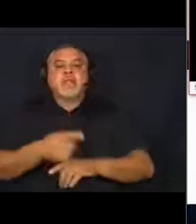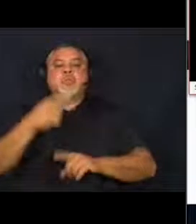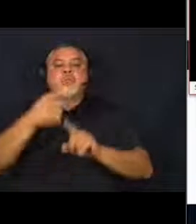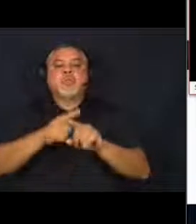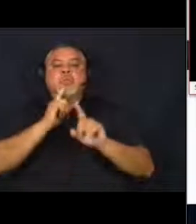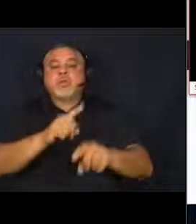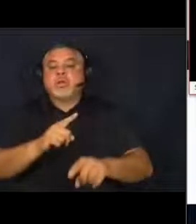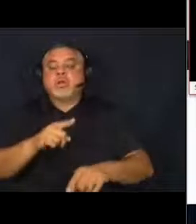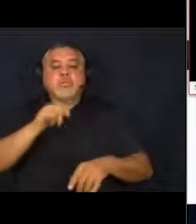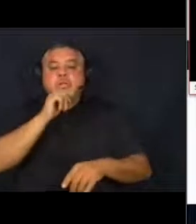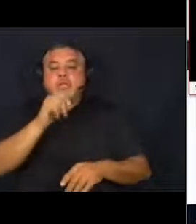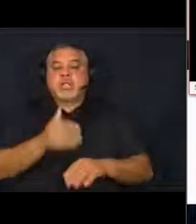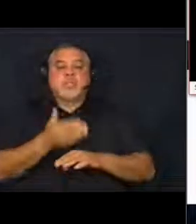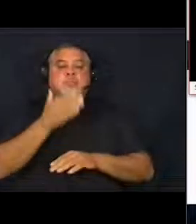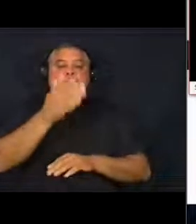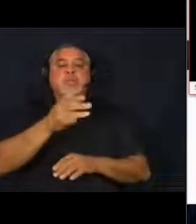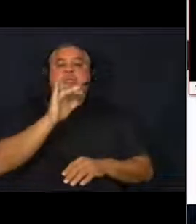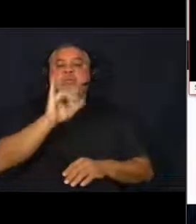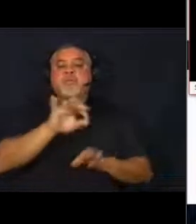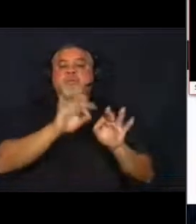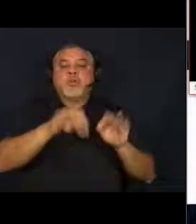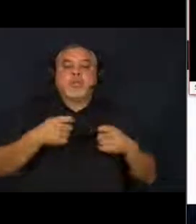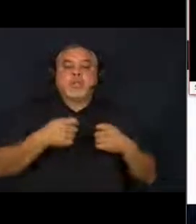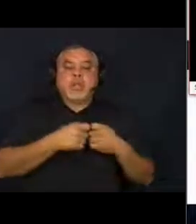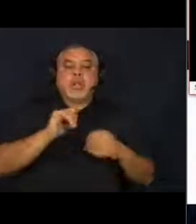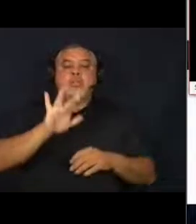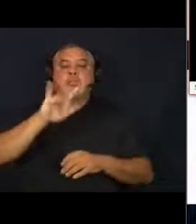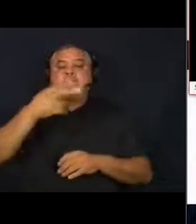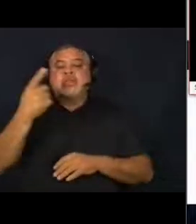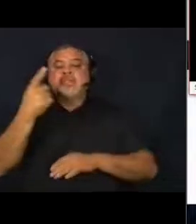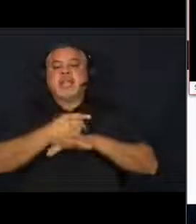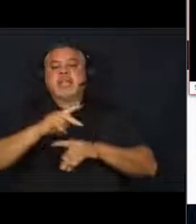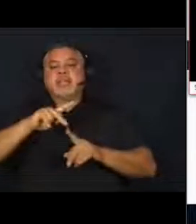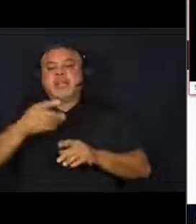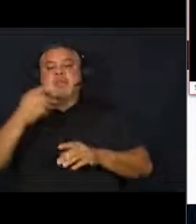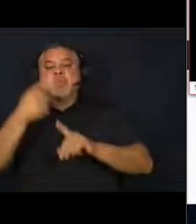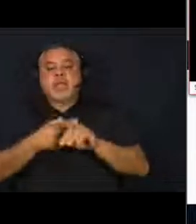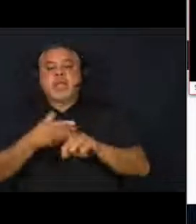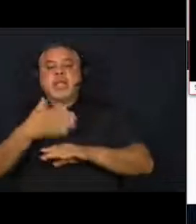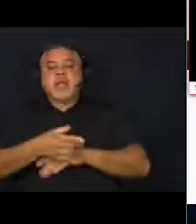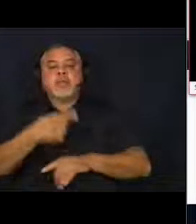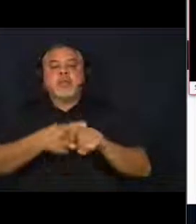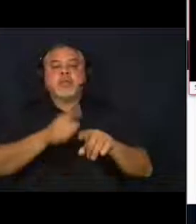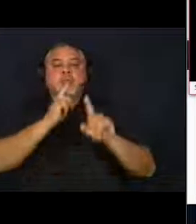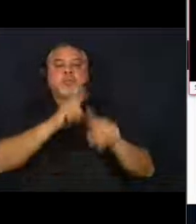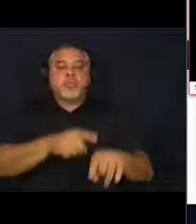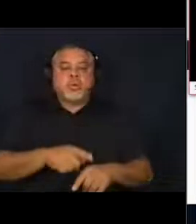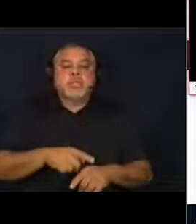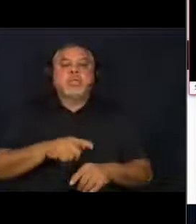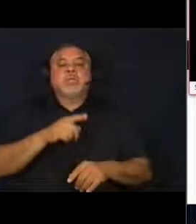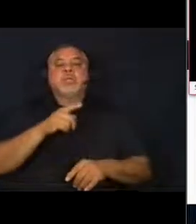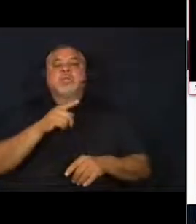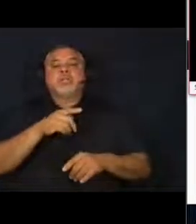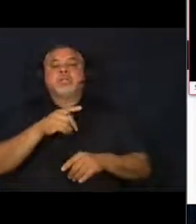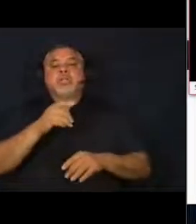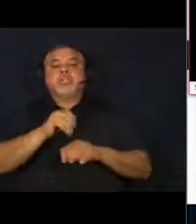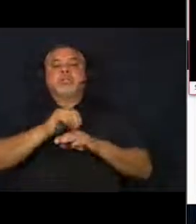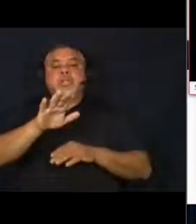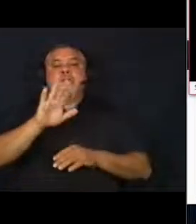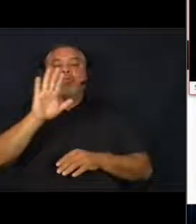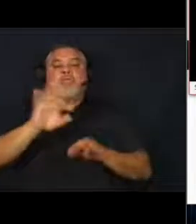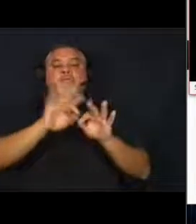did not submit your form electronically, or the 25th day of the second month following the month of reporting it if you submit your form electronically.